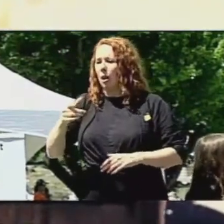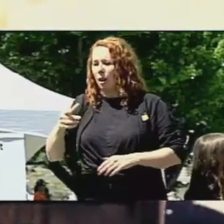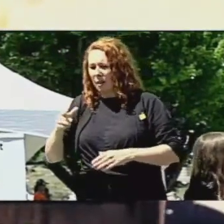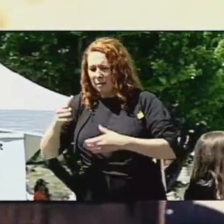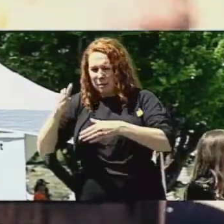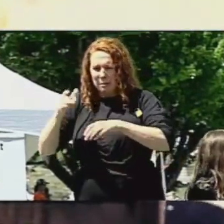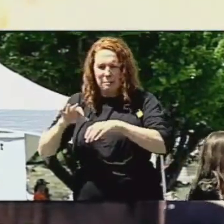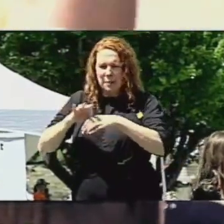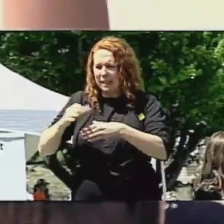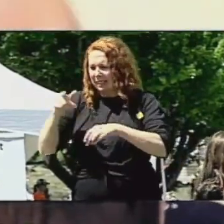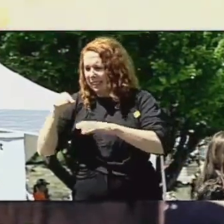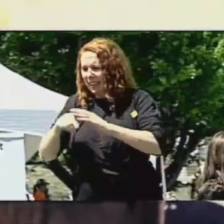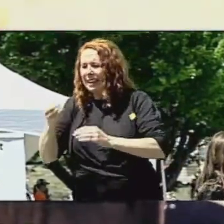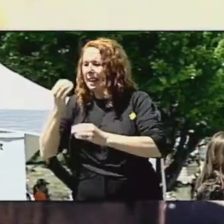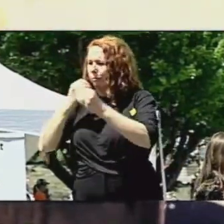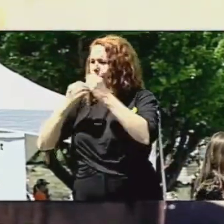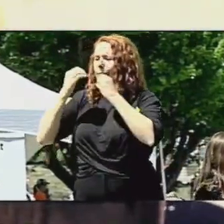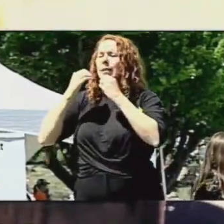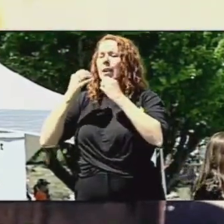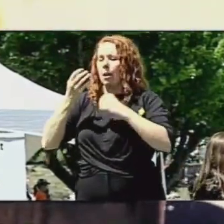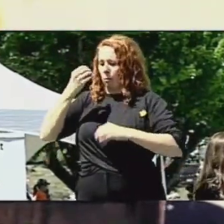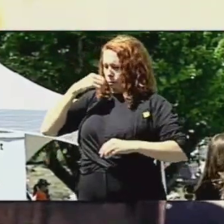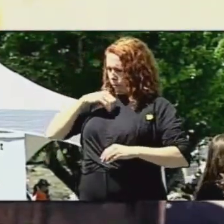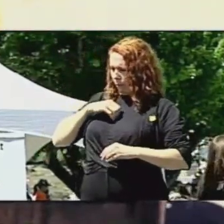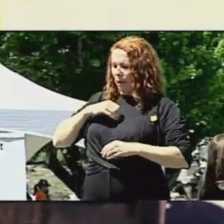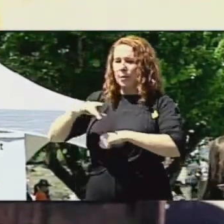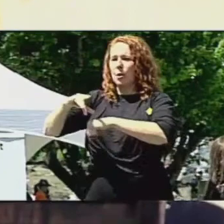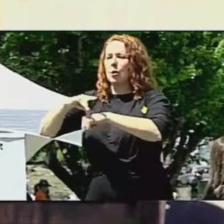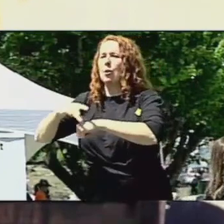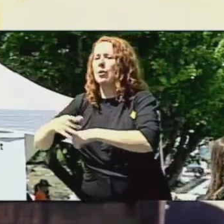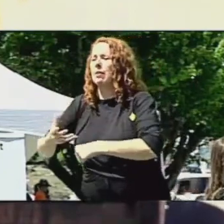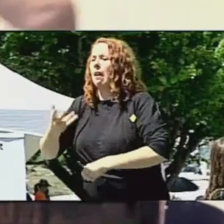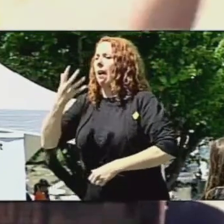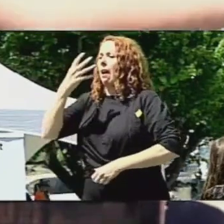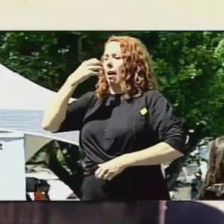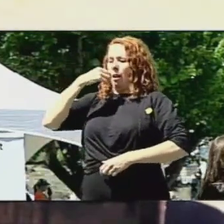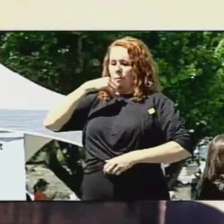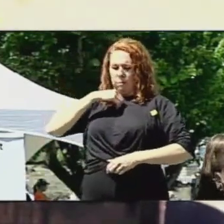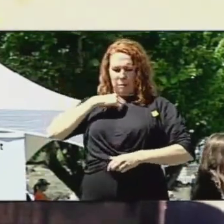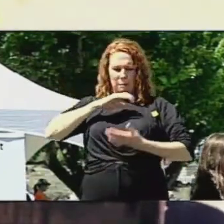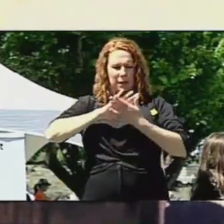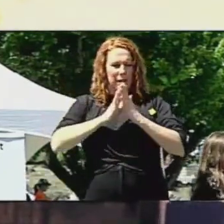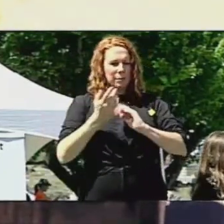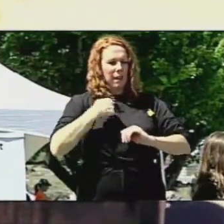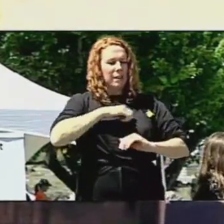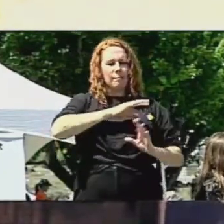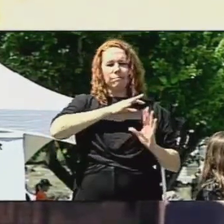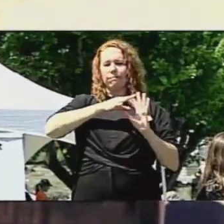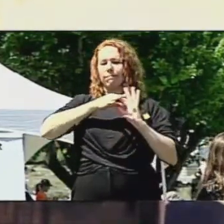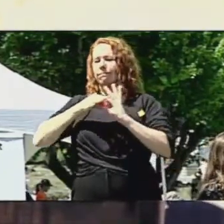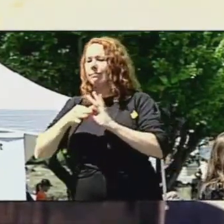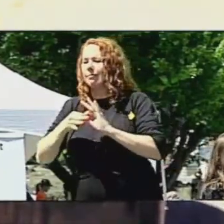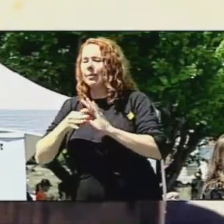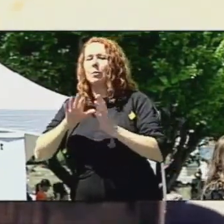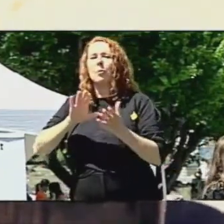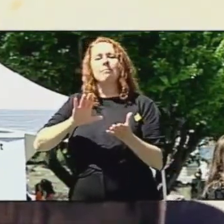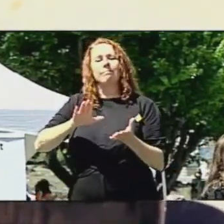bodies, a part of the earth becomes us, and eventually we will become a part of the earth.